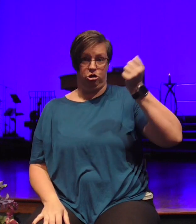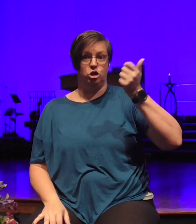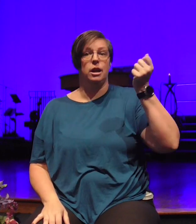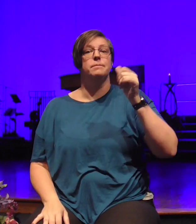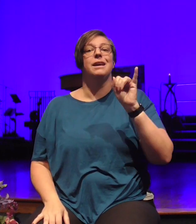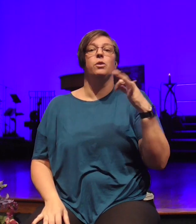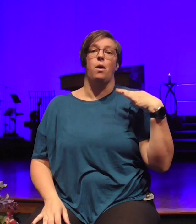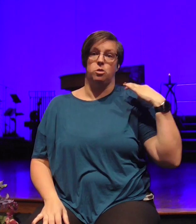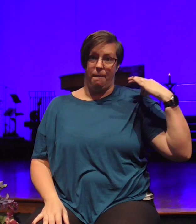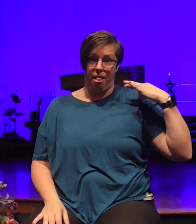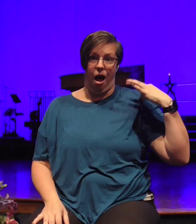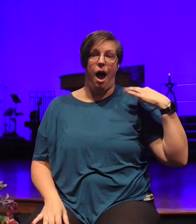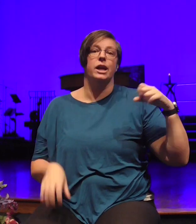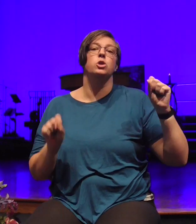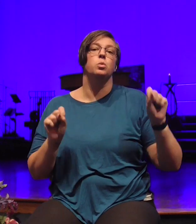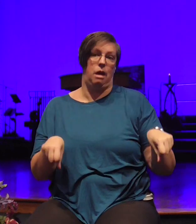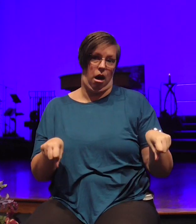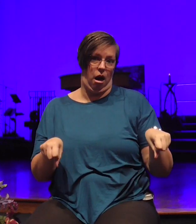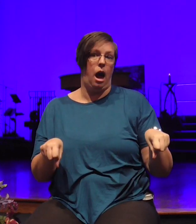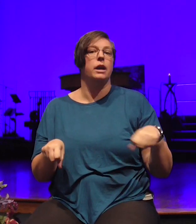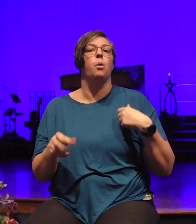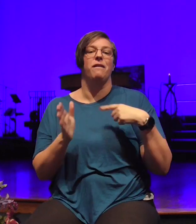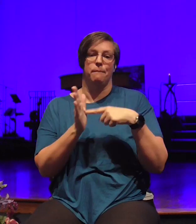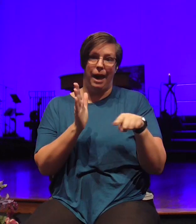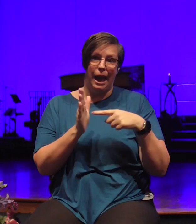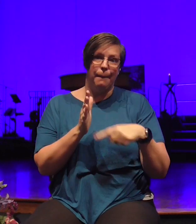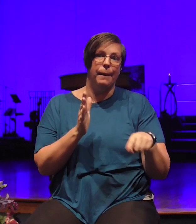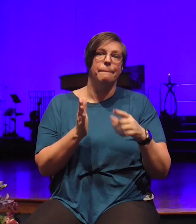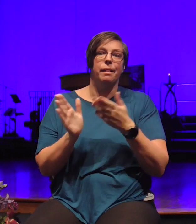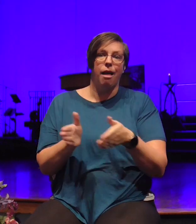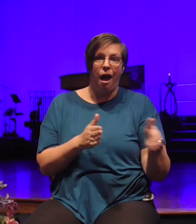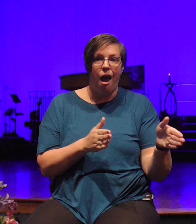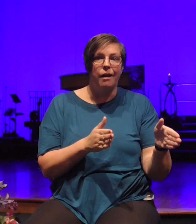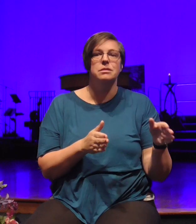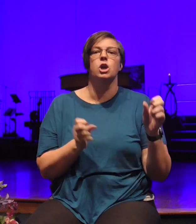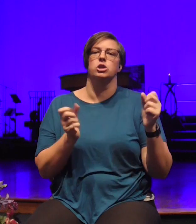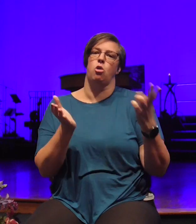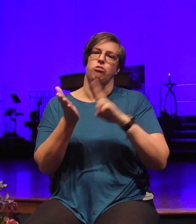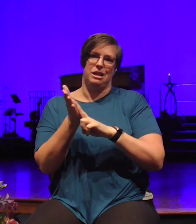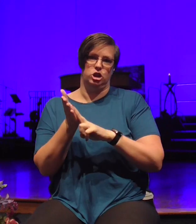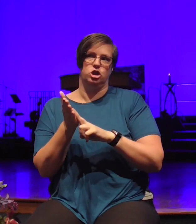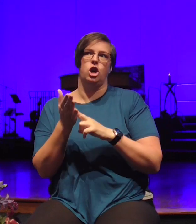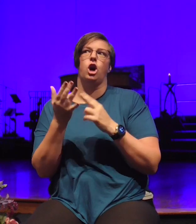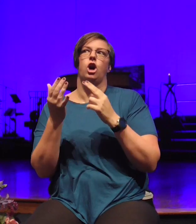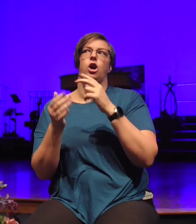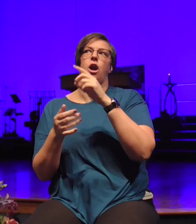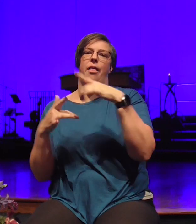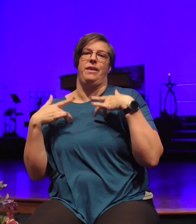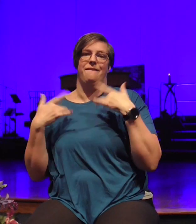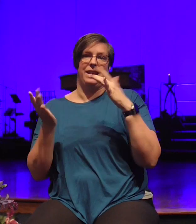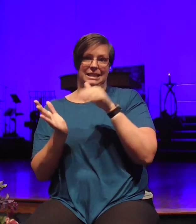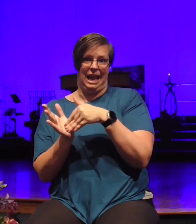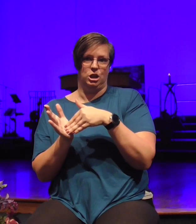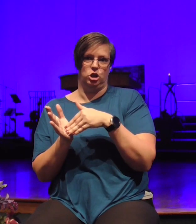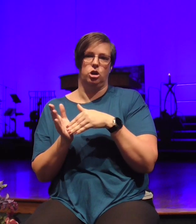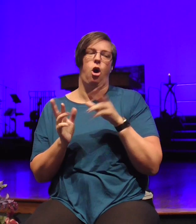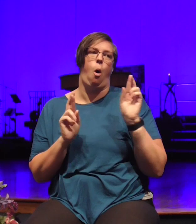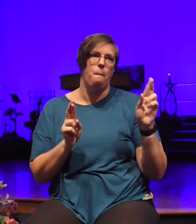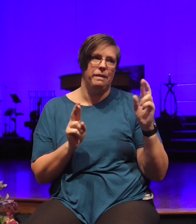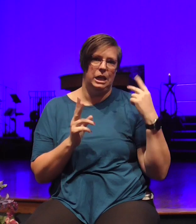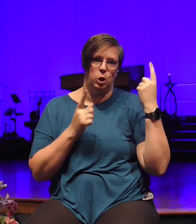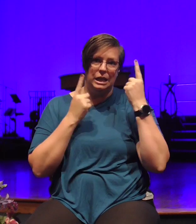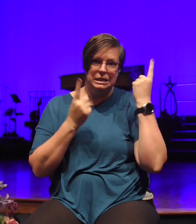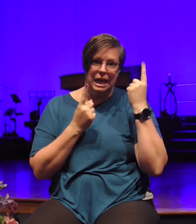like to apply for one, you can do so. We have payment plans available, and you can register today at the event center, and I hope you'll consider it. Either